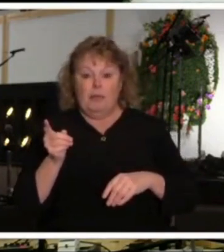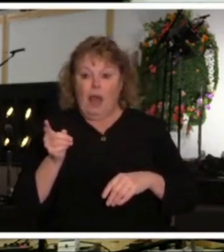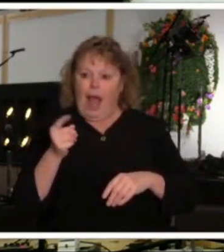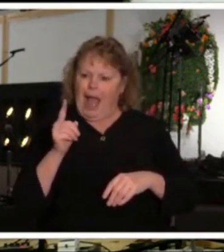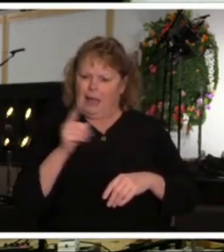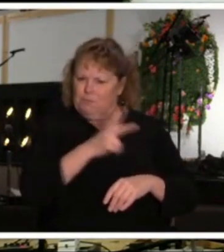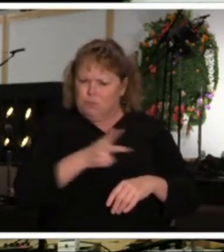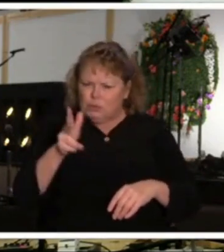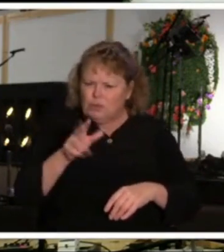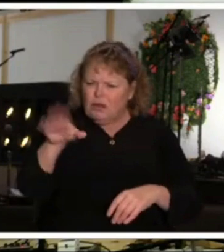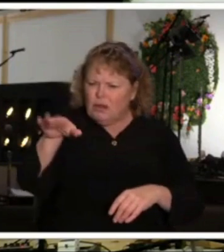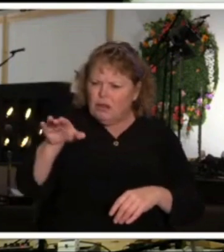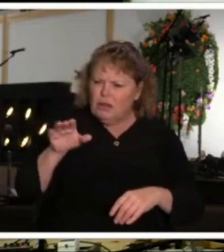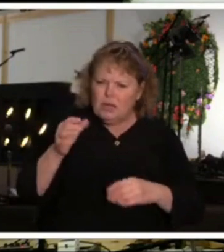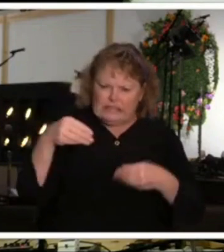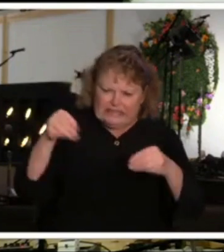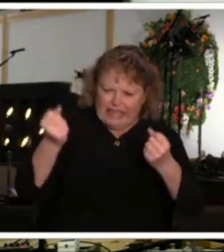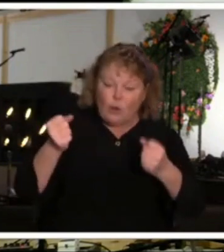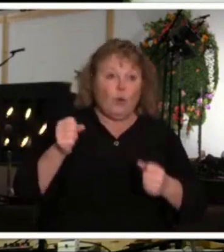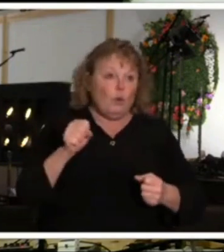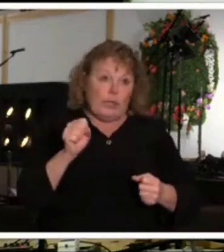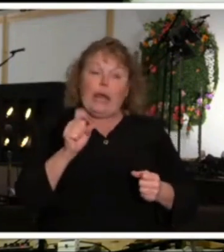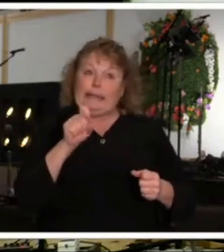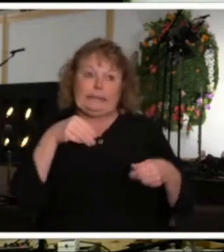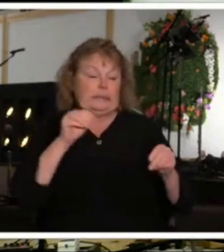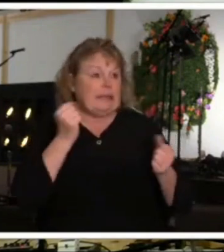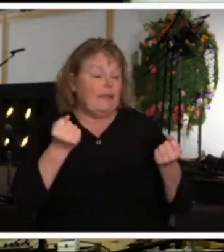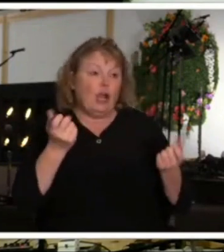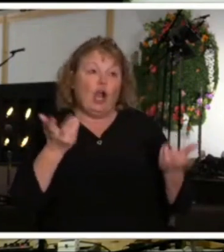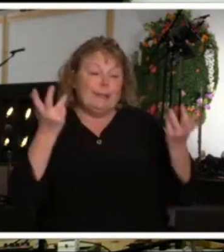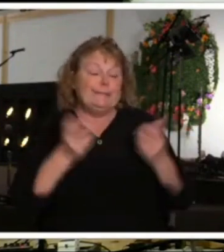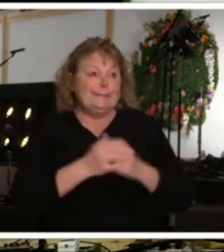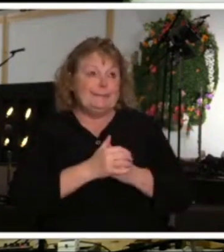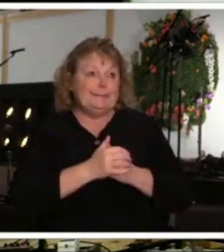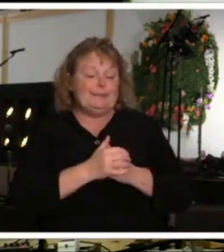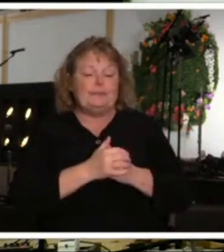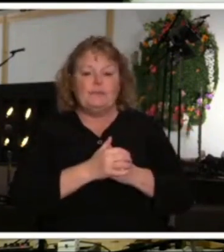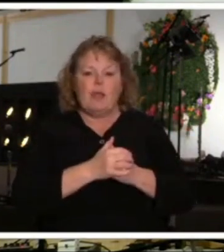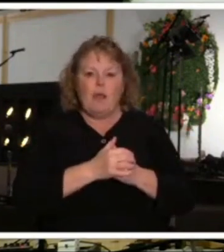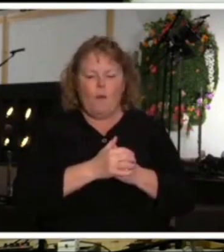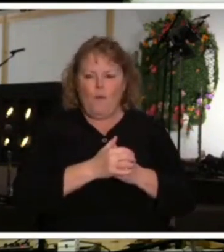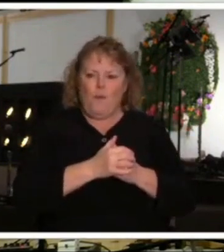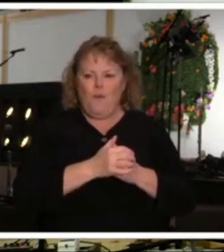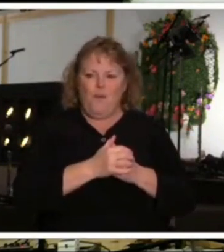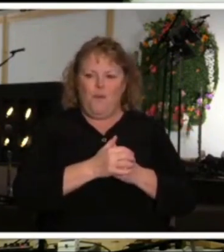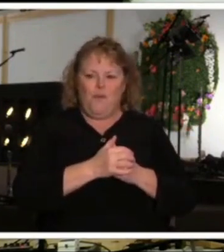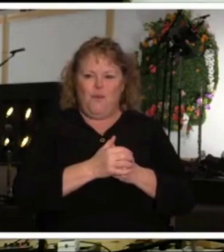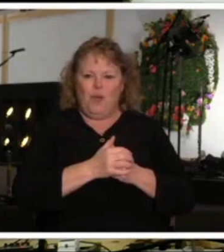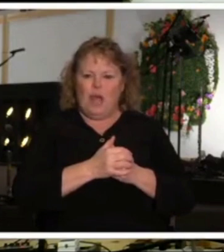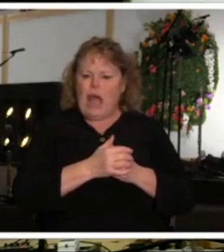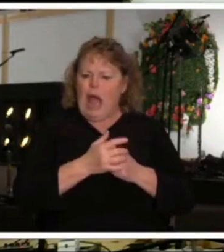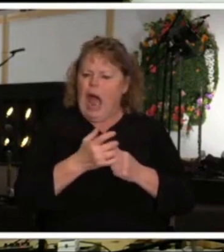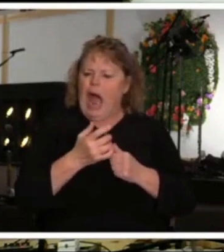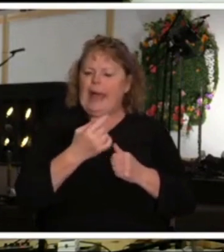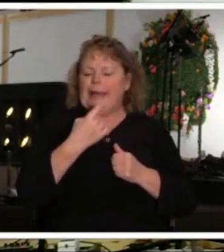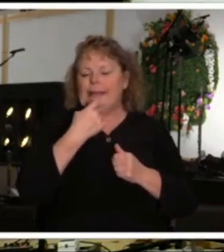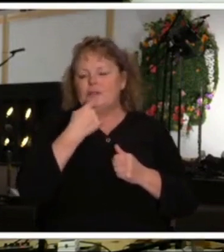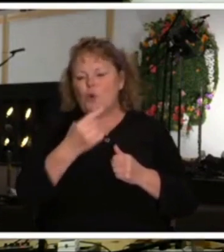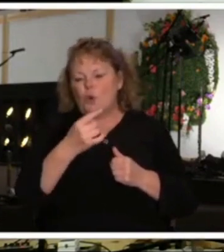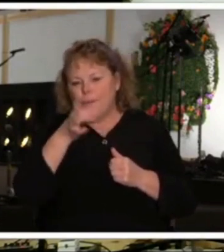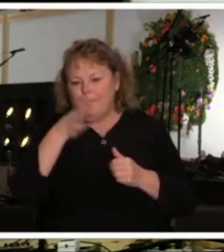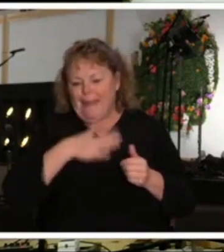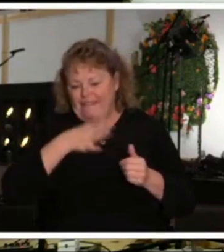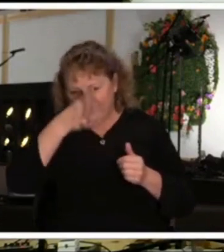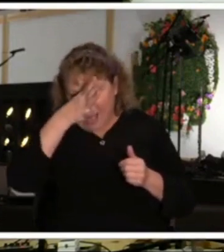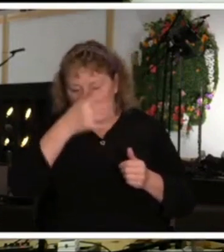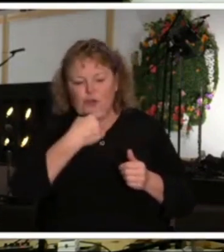the car, man? And he was like, yo, I'm looking to get rid of the car. So I had talked to my father about needing a car. My wife knew we needed a